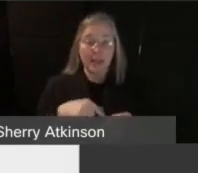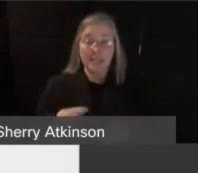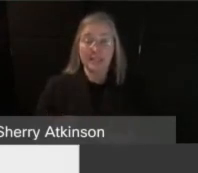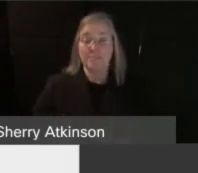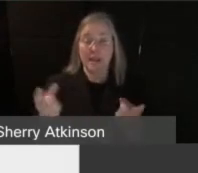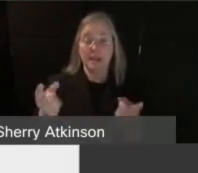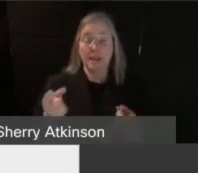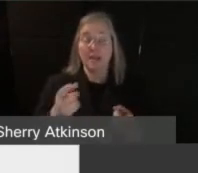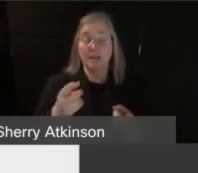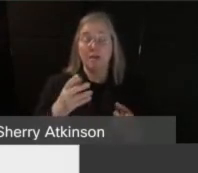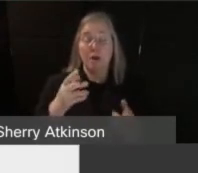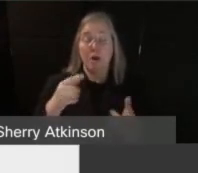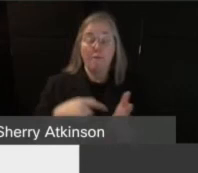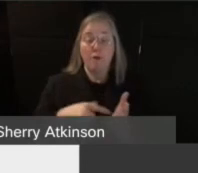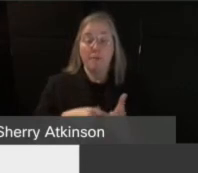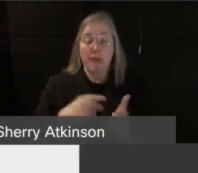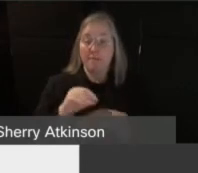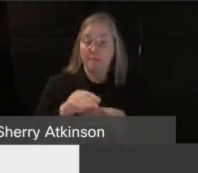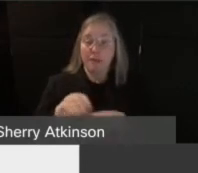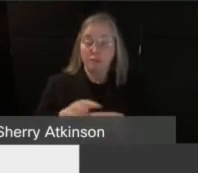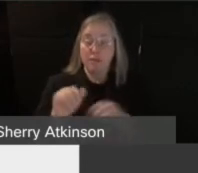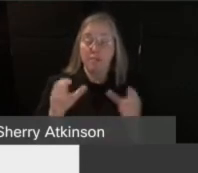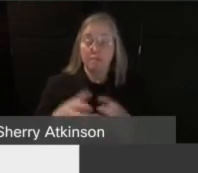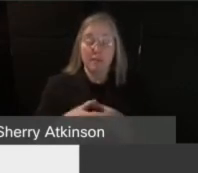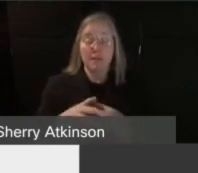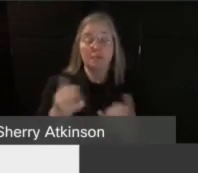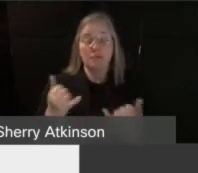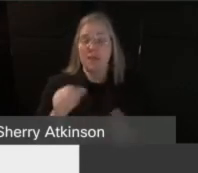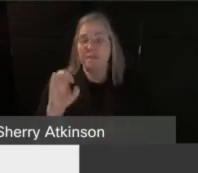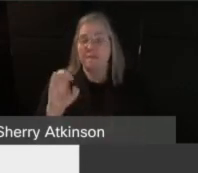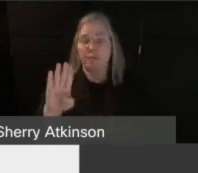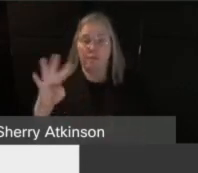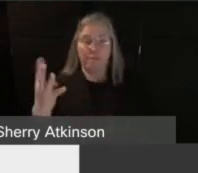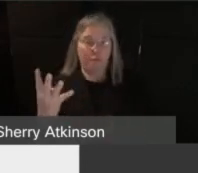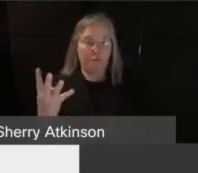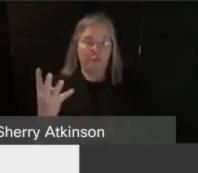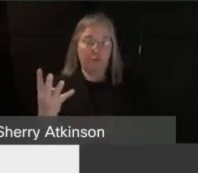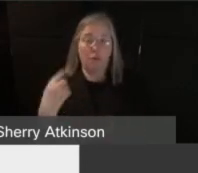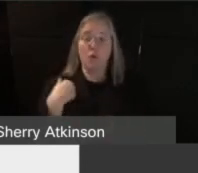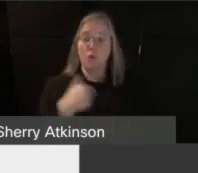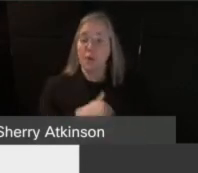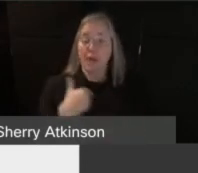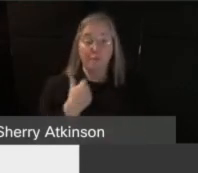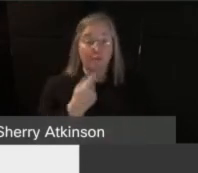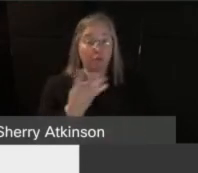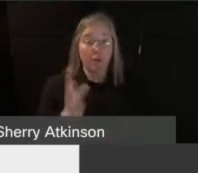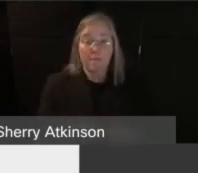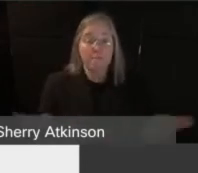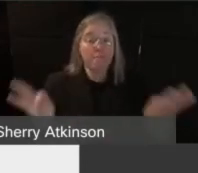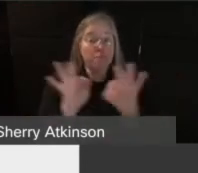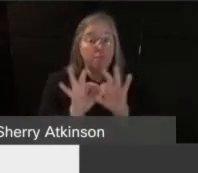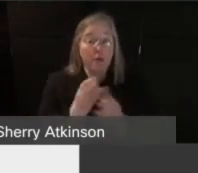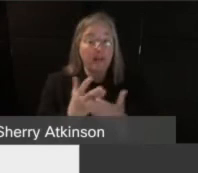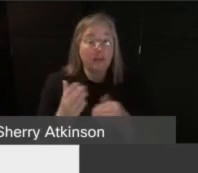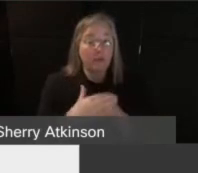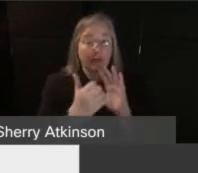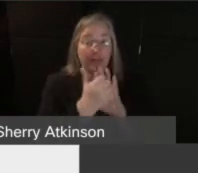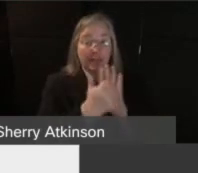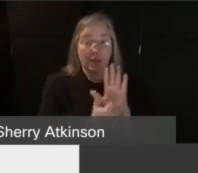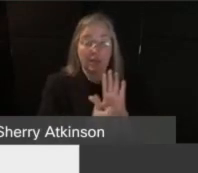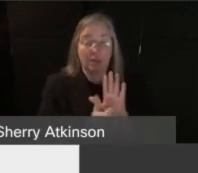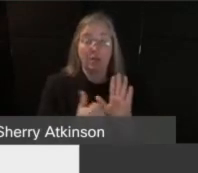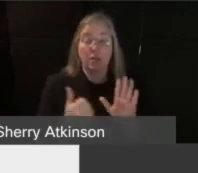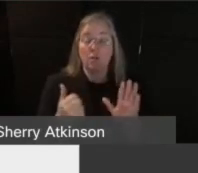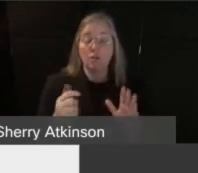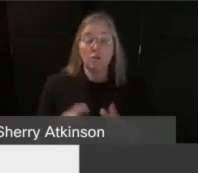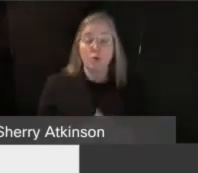Committee. So today is February the 4th. We have a few important things on the agenda. We will start